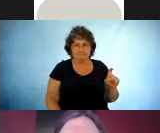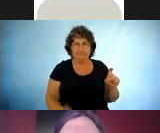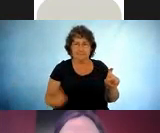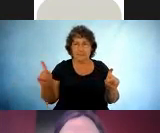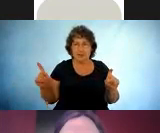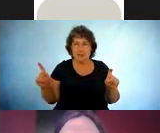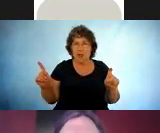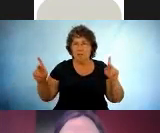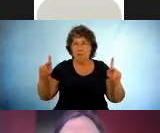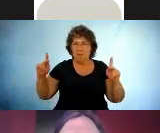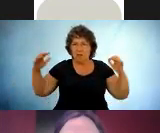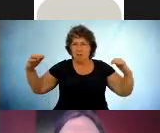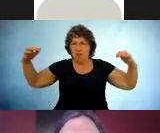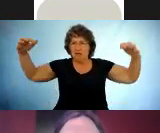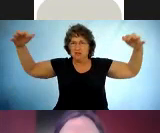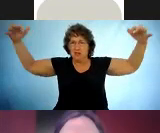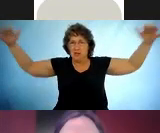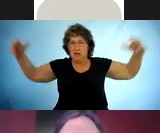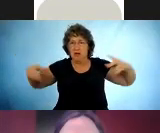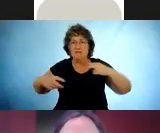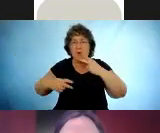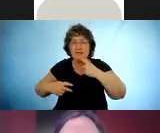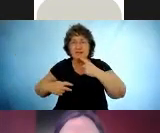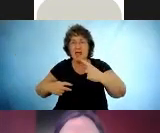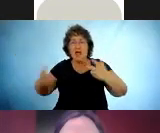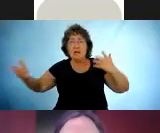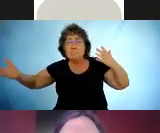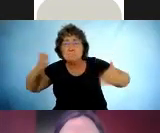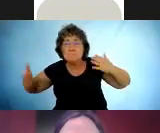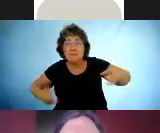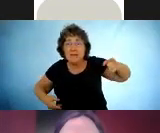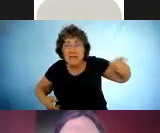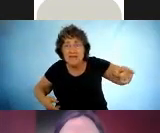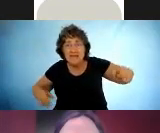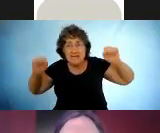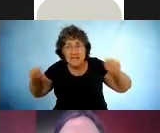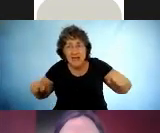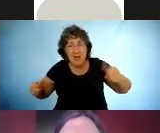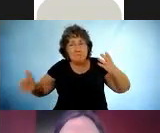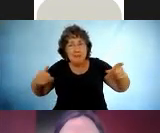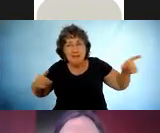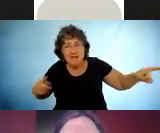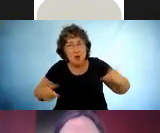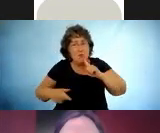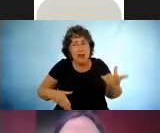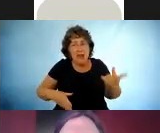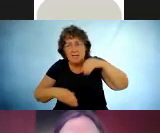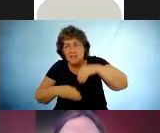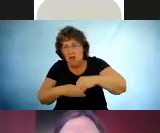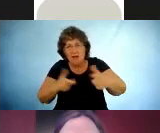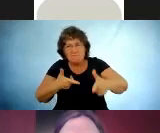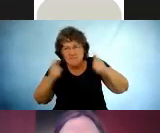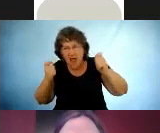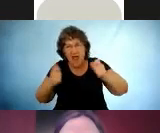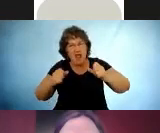big voices began barking. Maybe he's lightning, just been bottled too long.